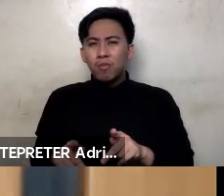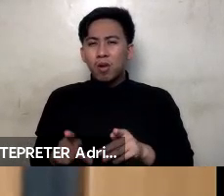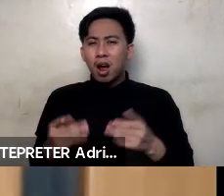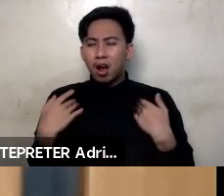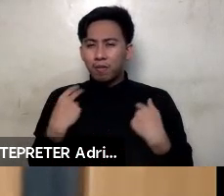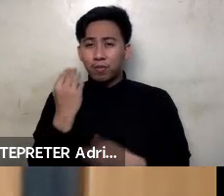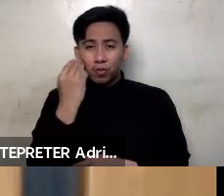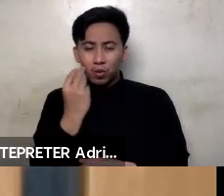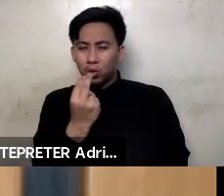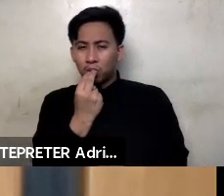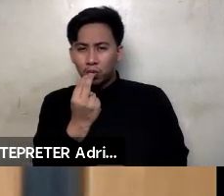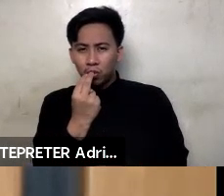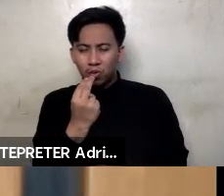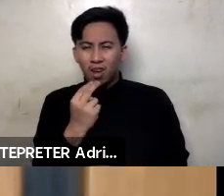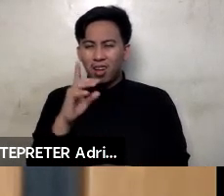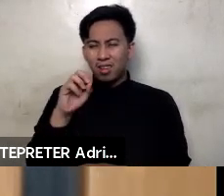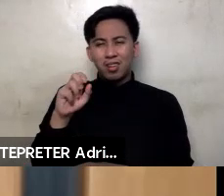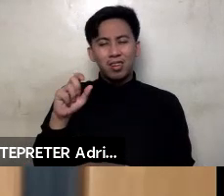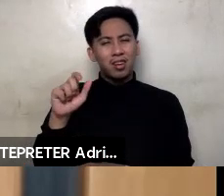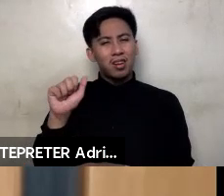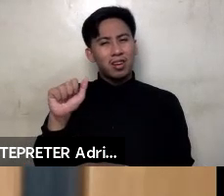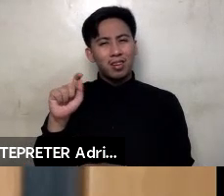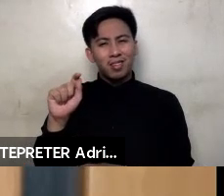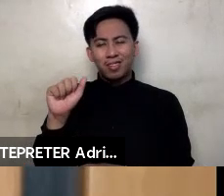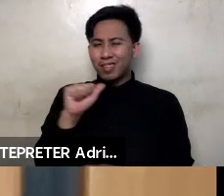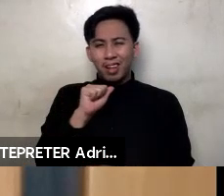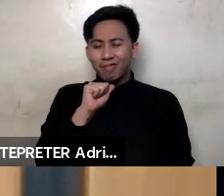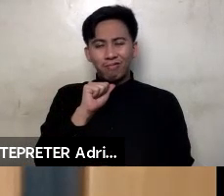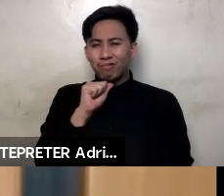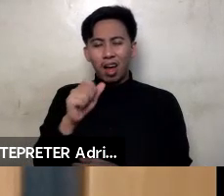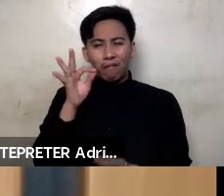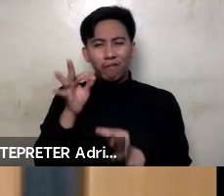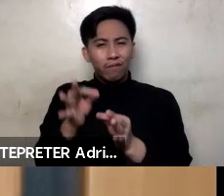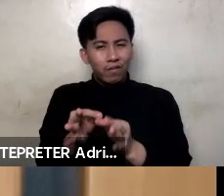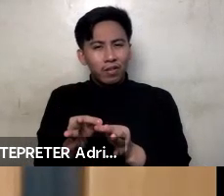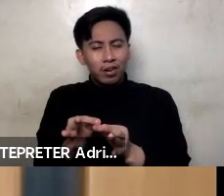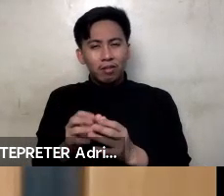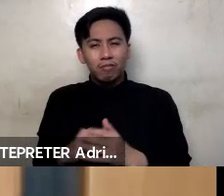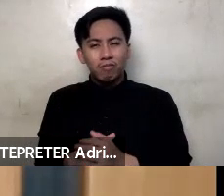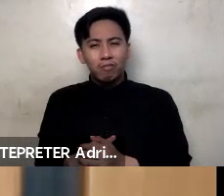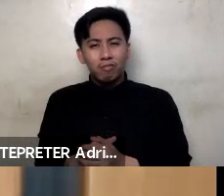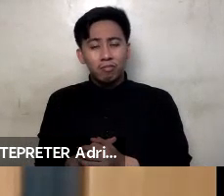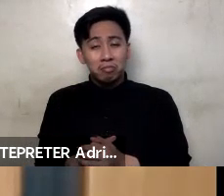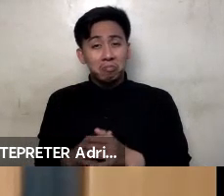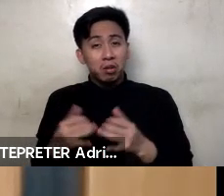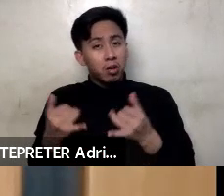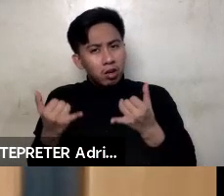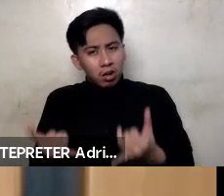due to incapacitated health workers and barangay nutrition scholars. This